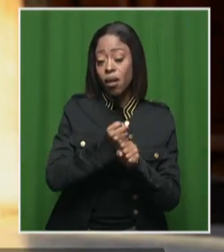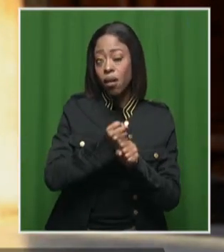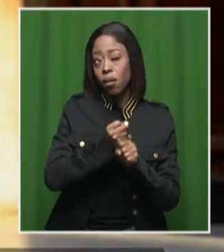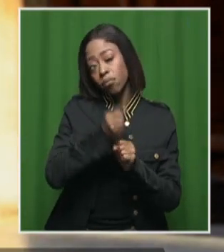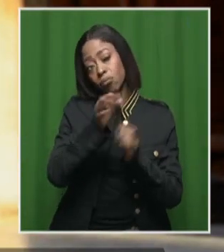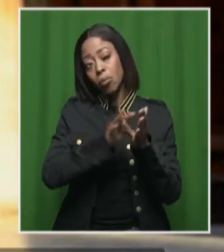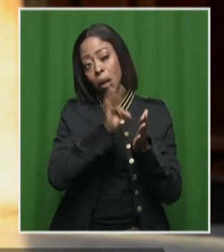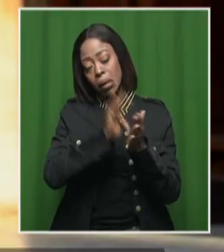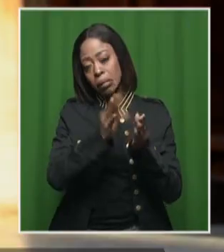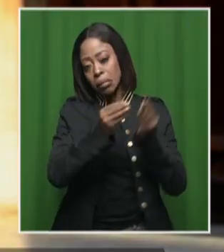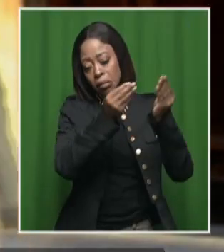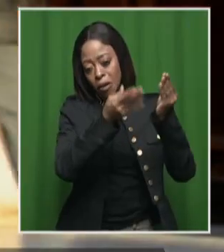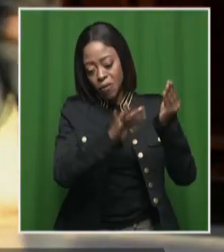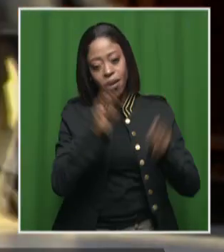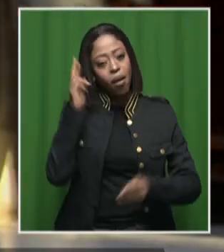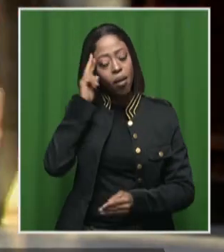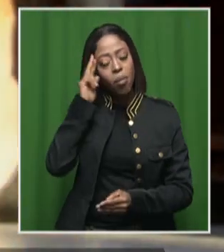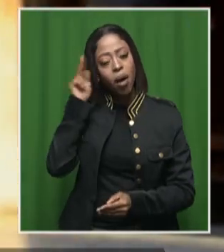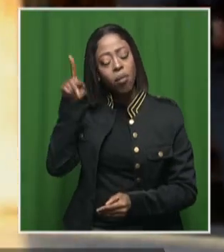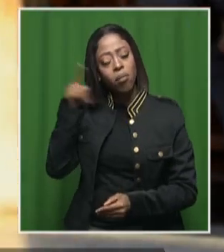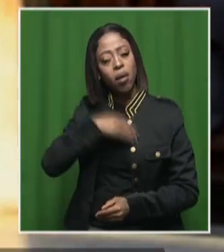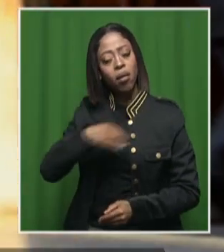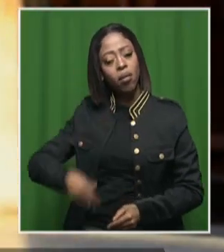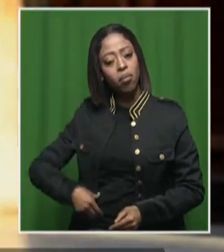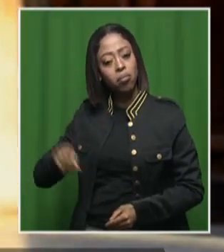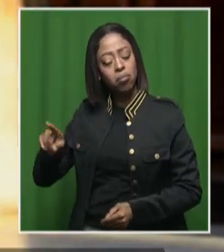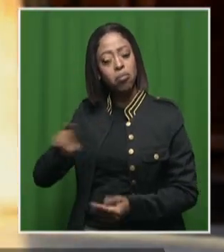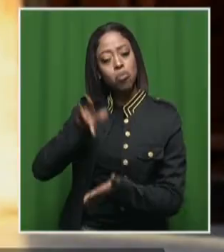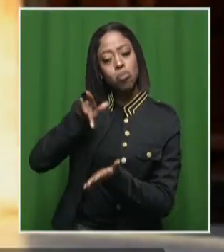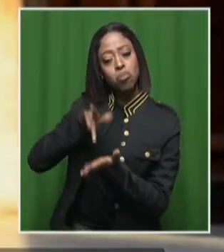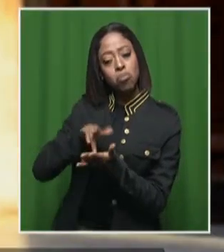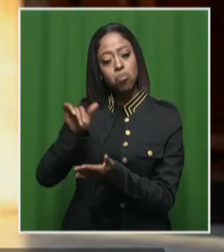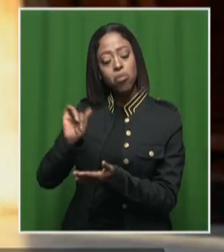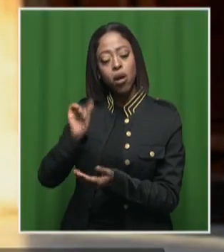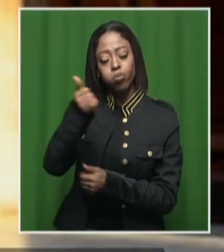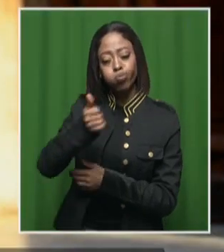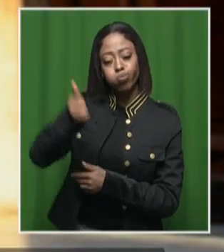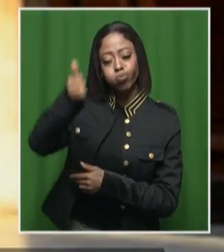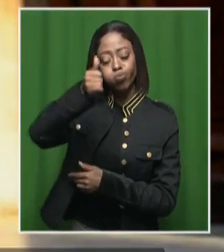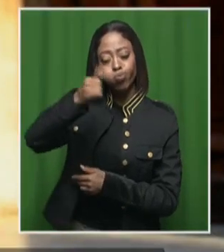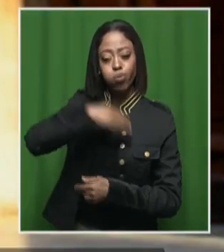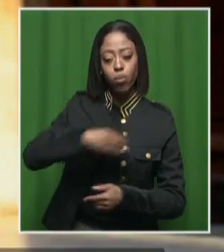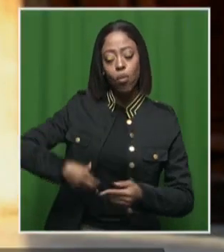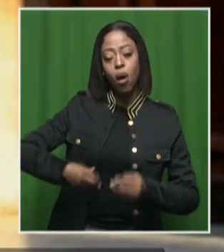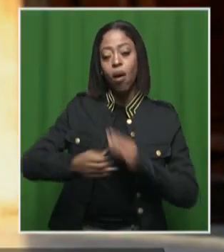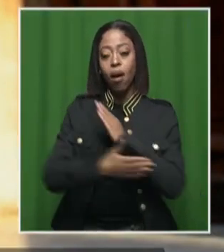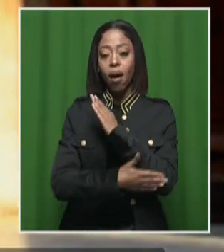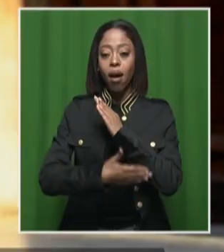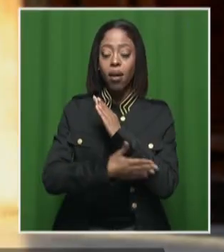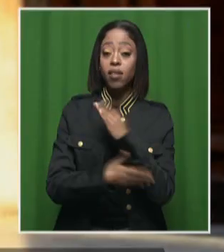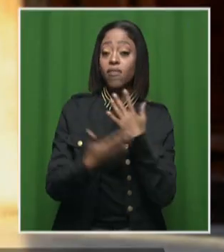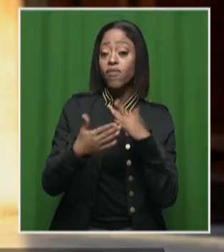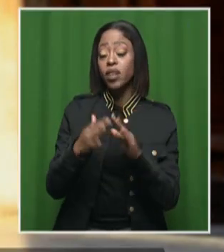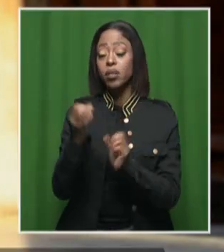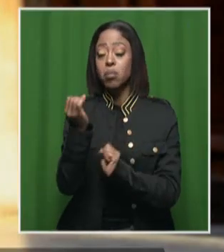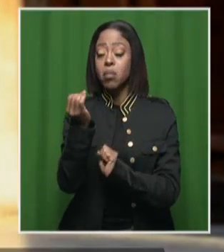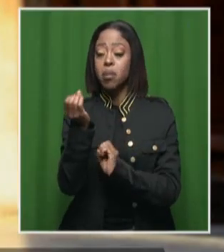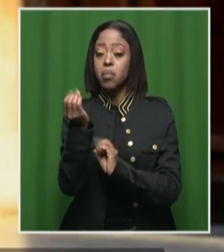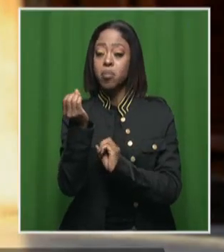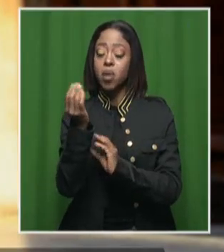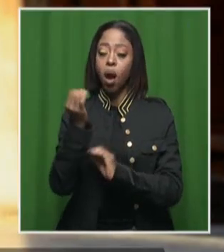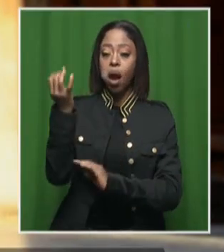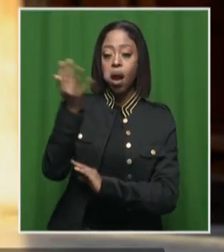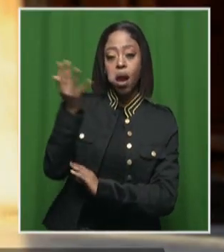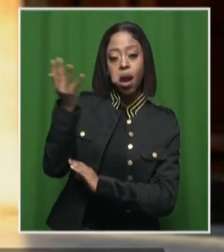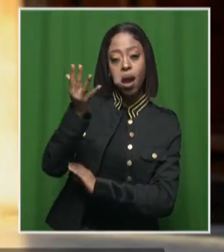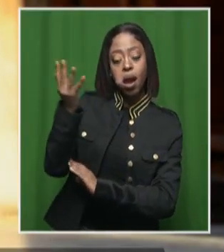provincial elections. You may remember that the president, in his capacity as head of state, did conduct that address